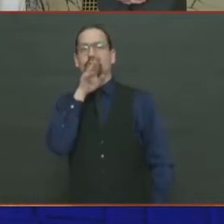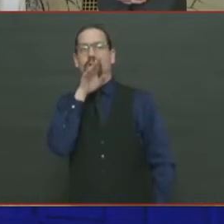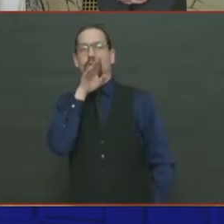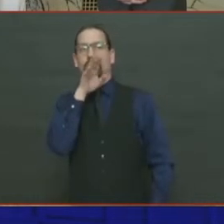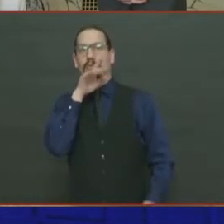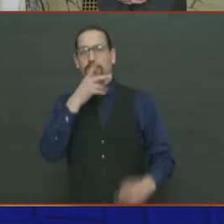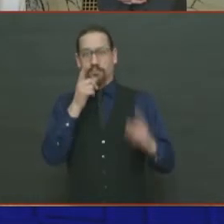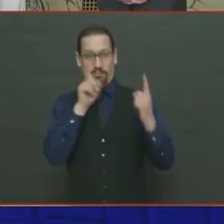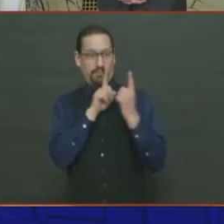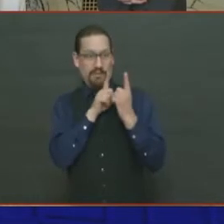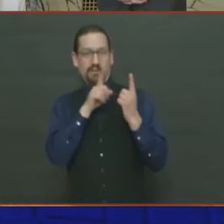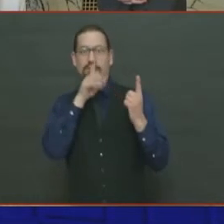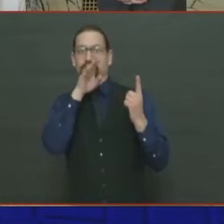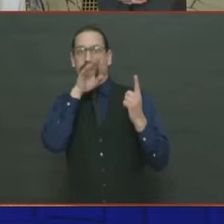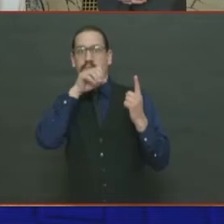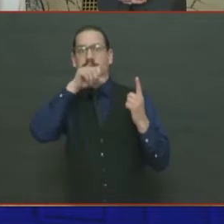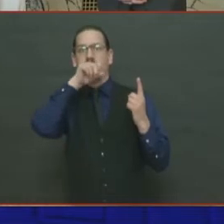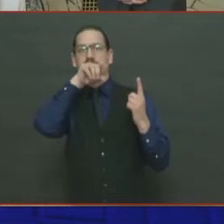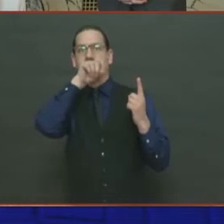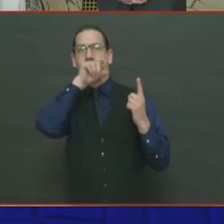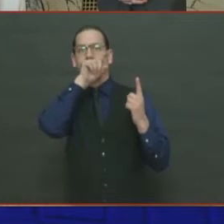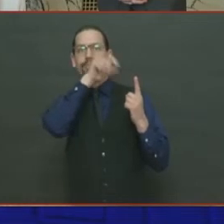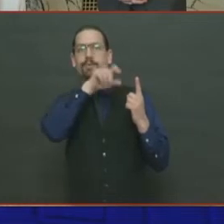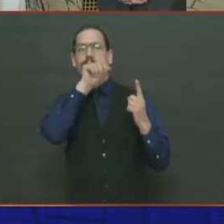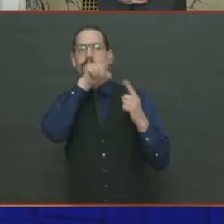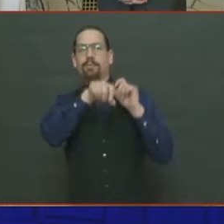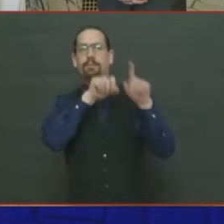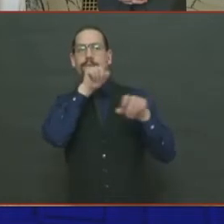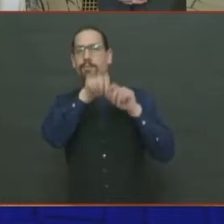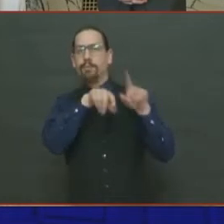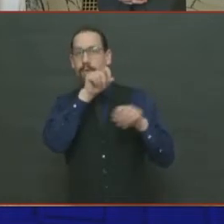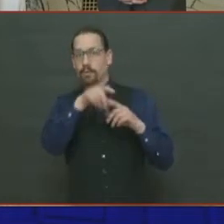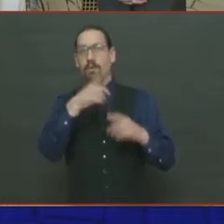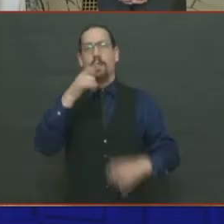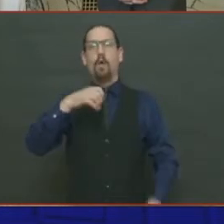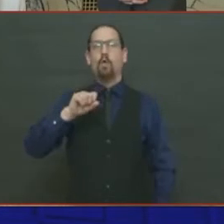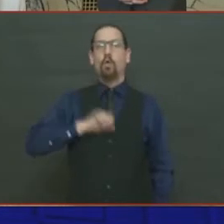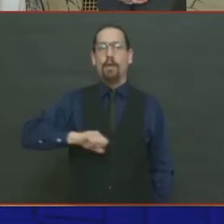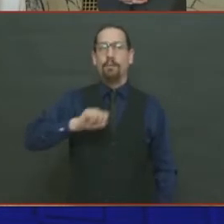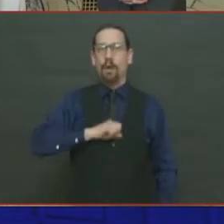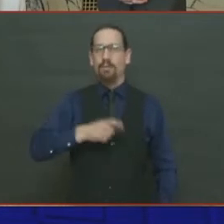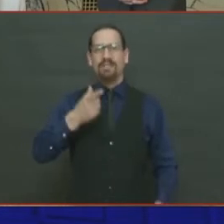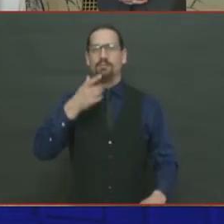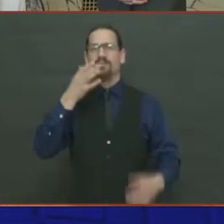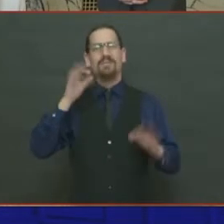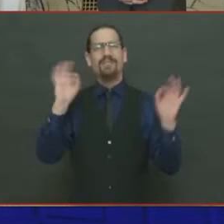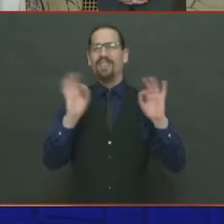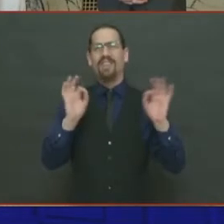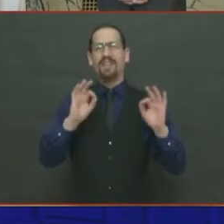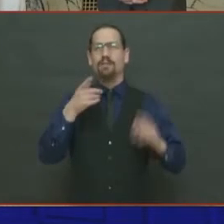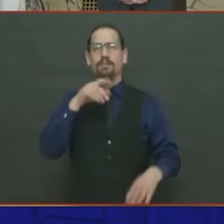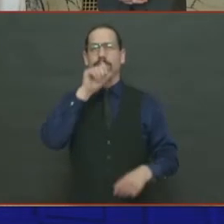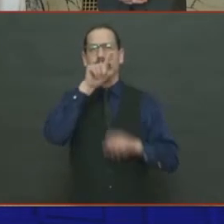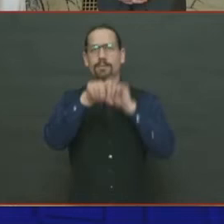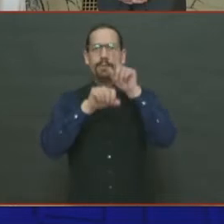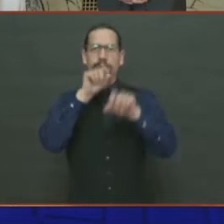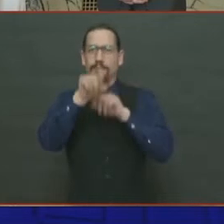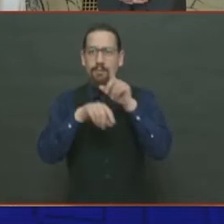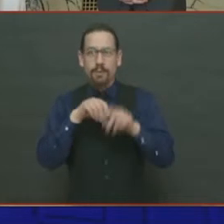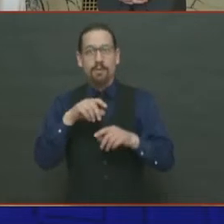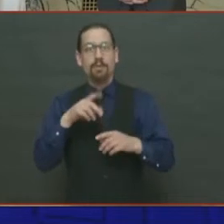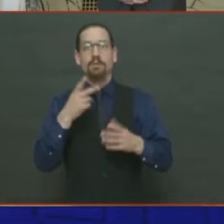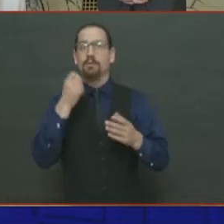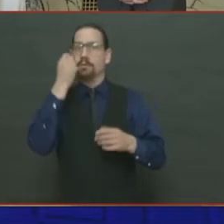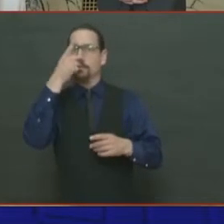sneezing, symptoms, or even sometimes people without symptoms, can